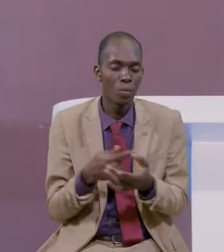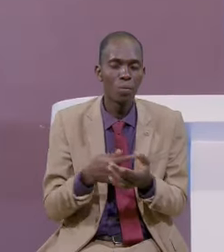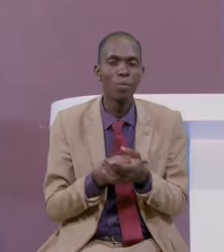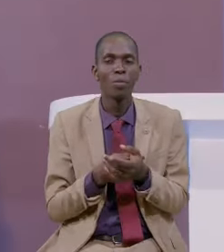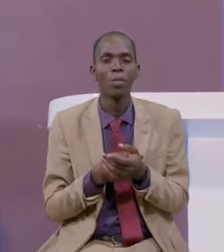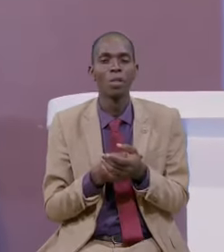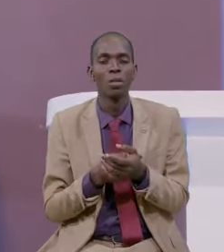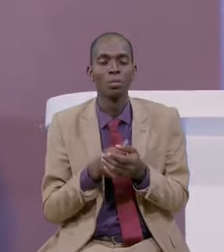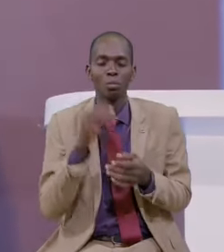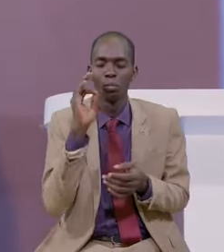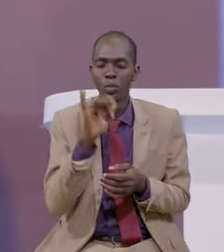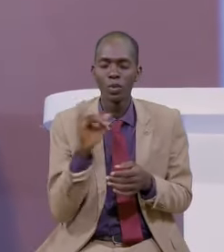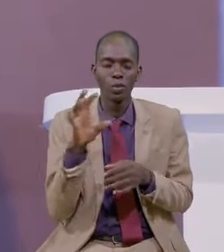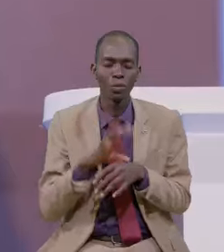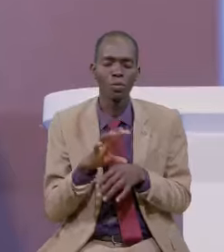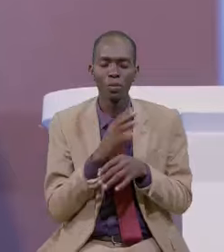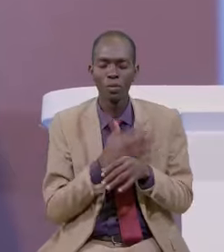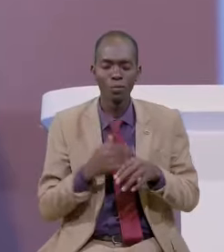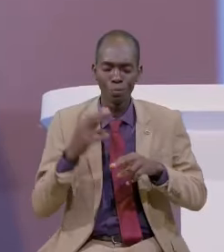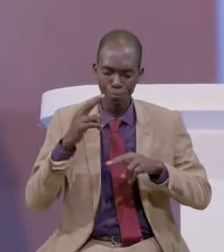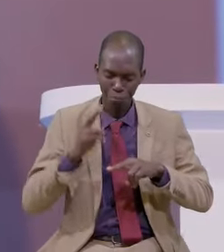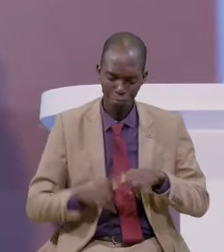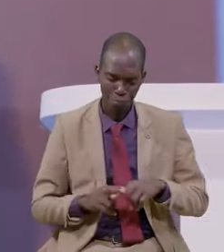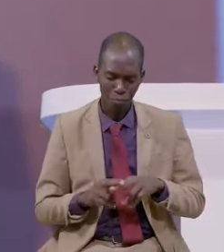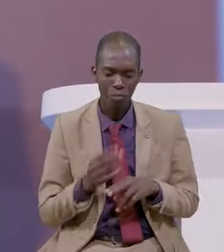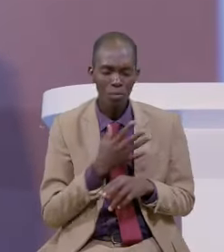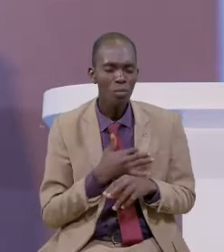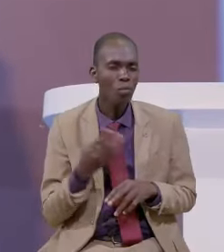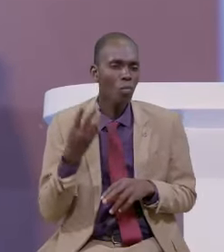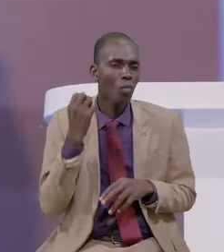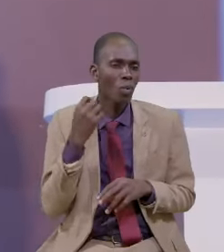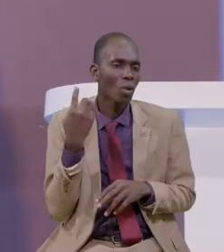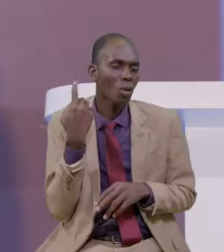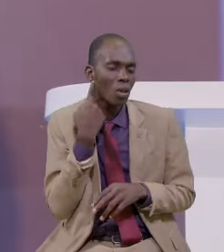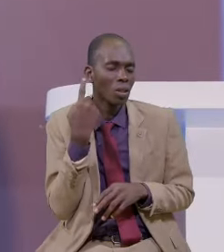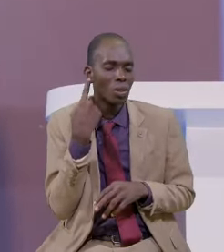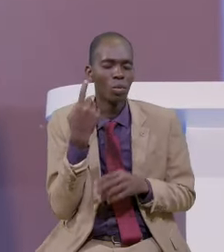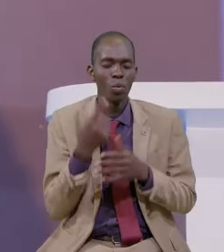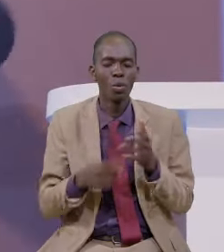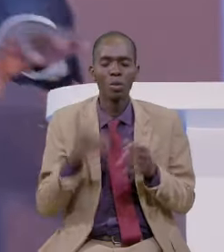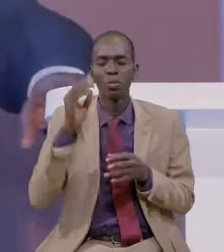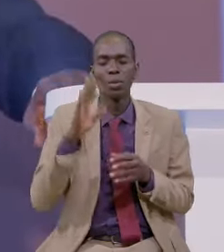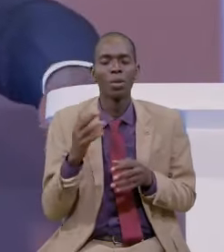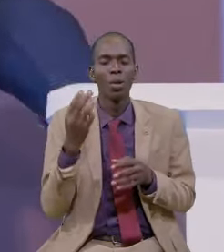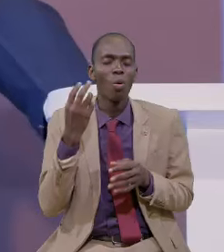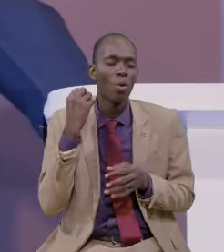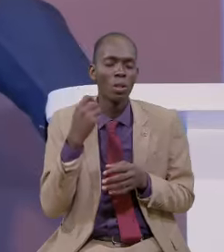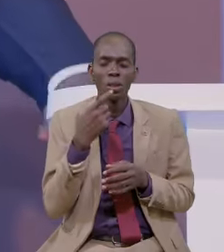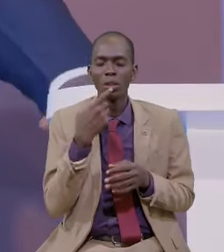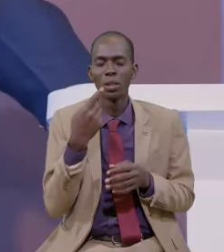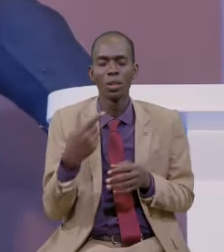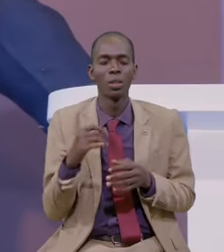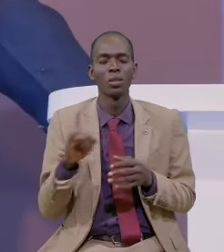center and he sat down there and was hearing what the preacher there was saying. This man who